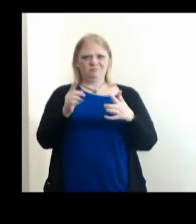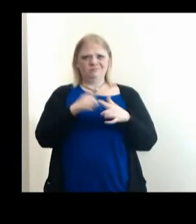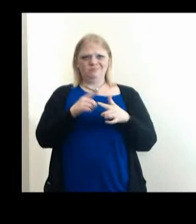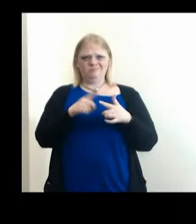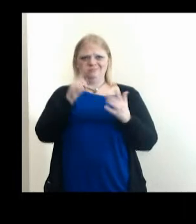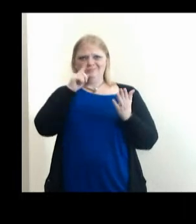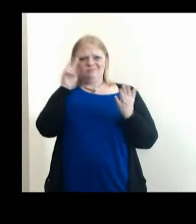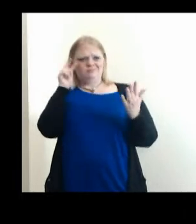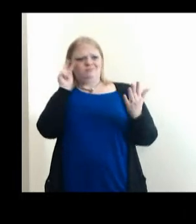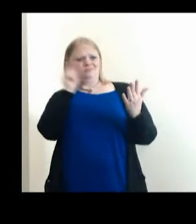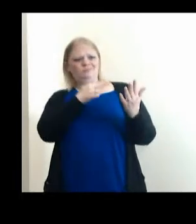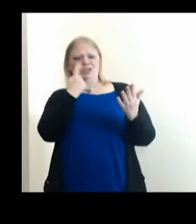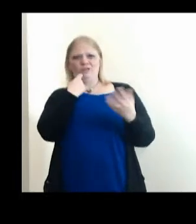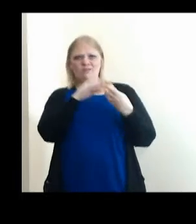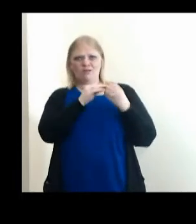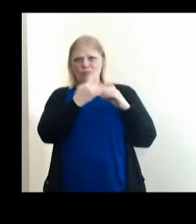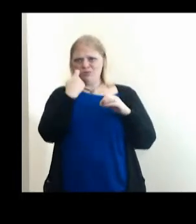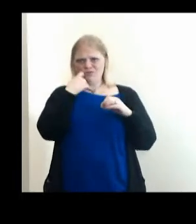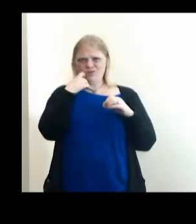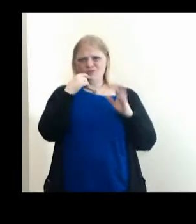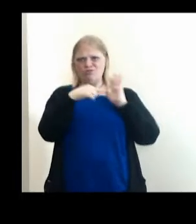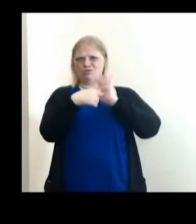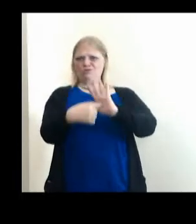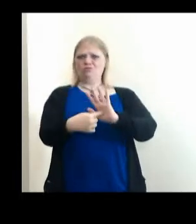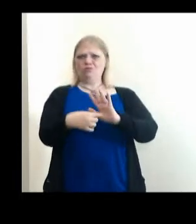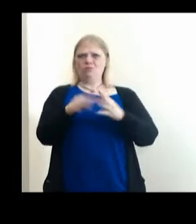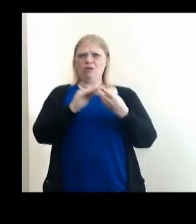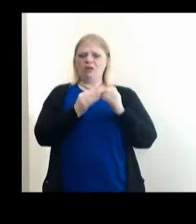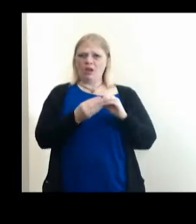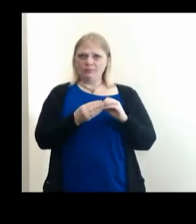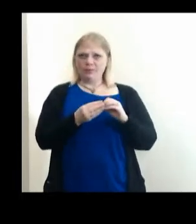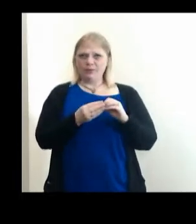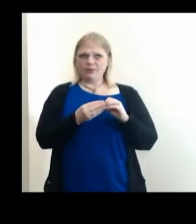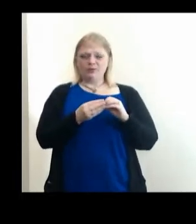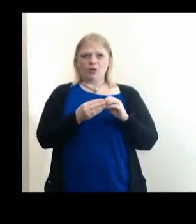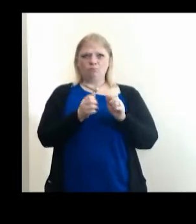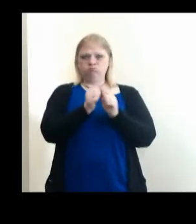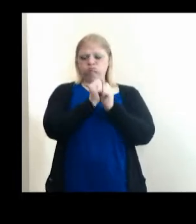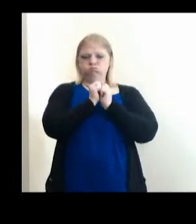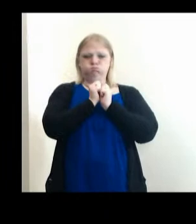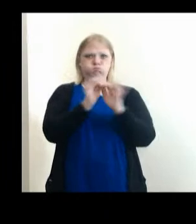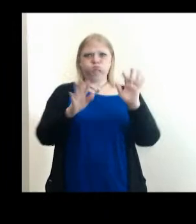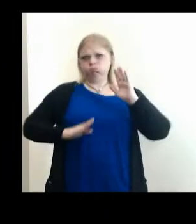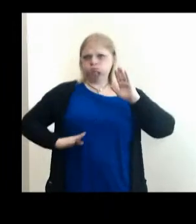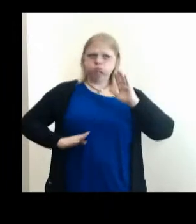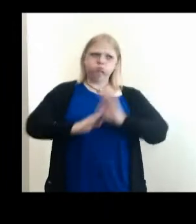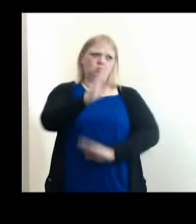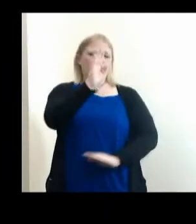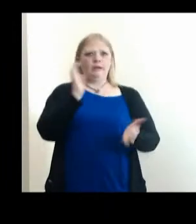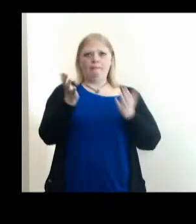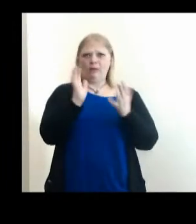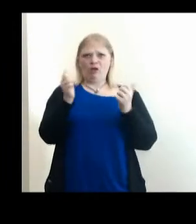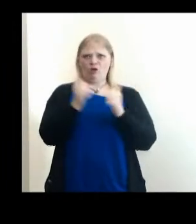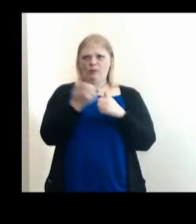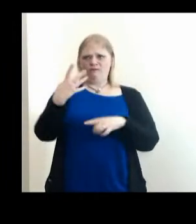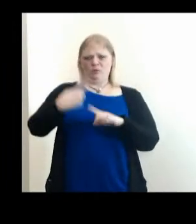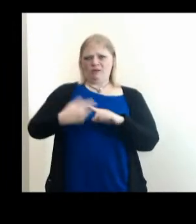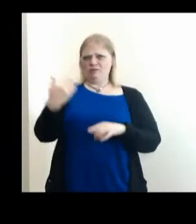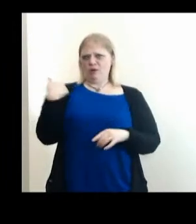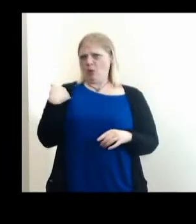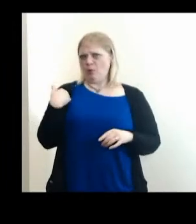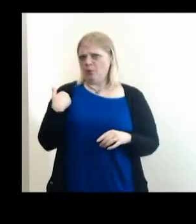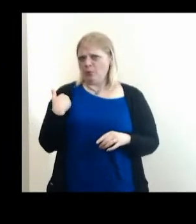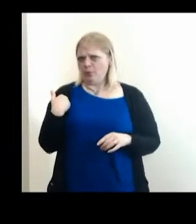most recent numbers we showed, where the numbers are exploding compared to where we were just a couple months ago